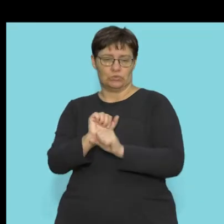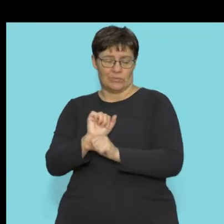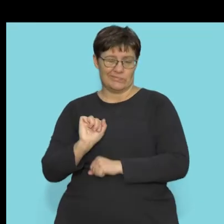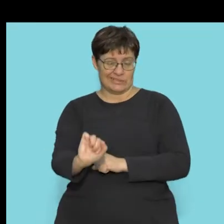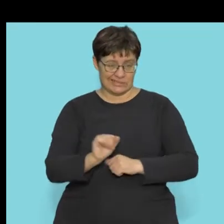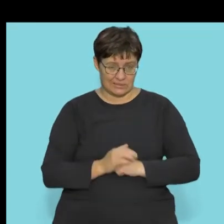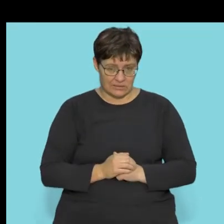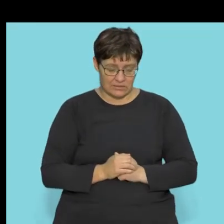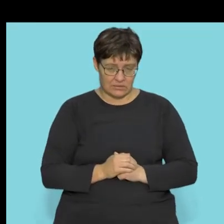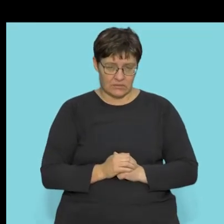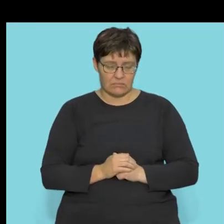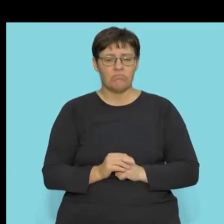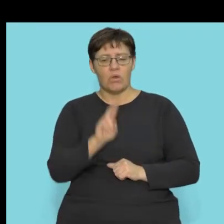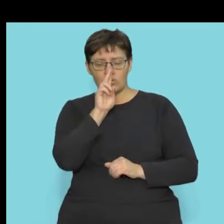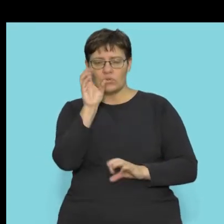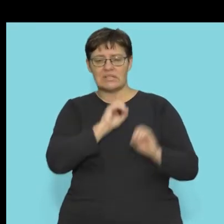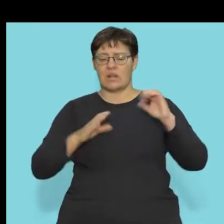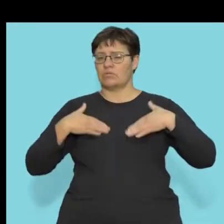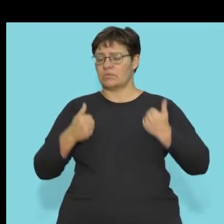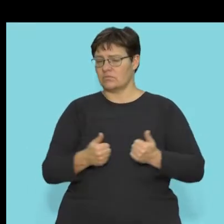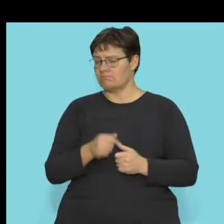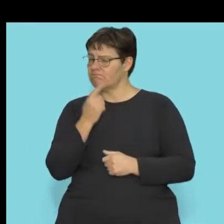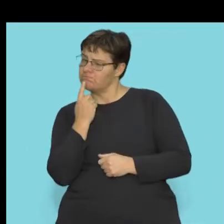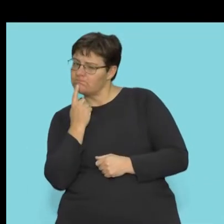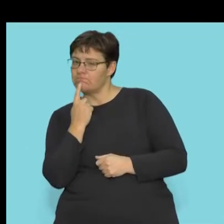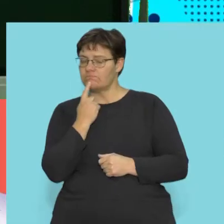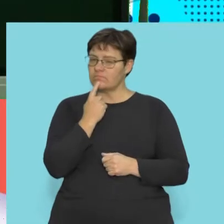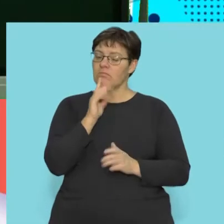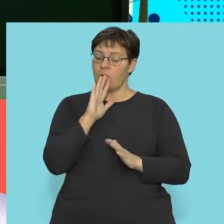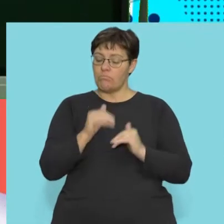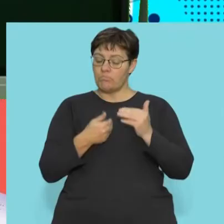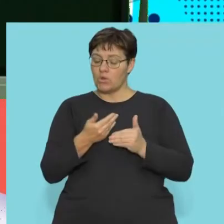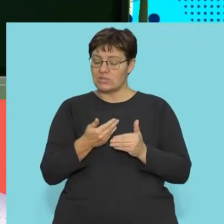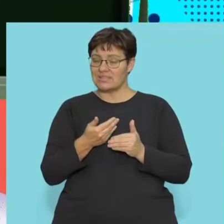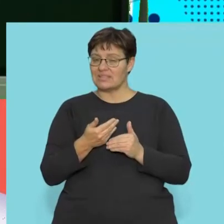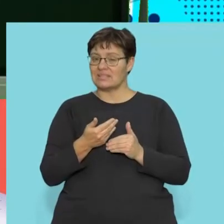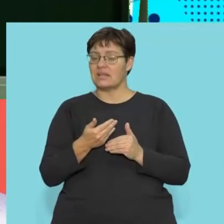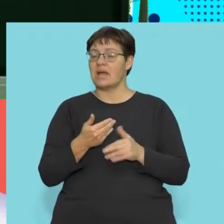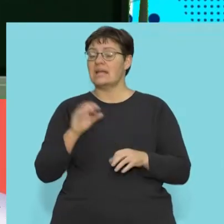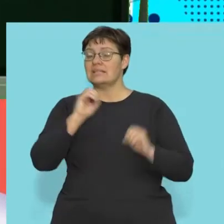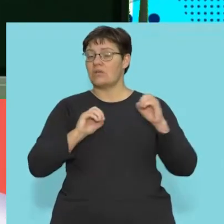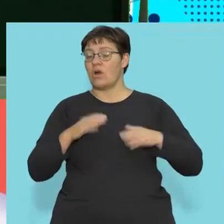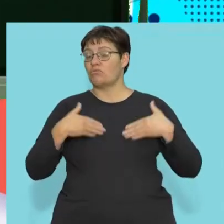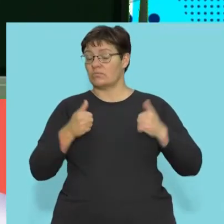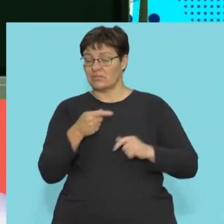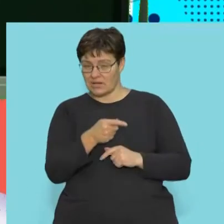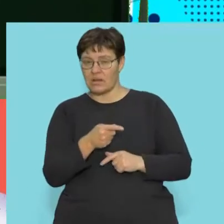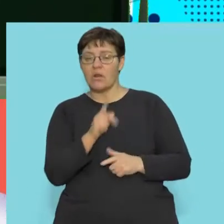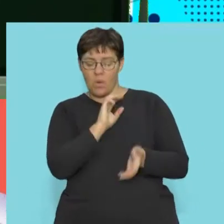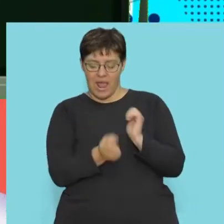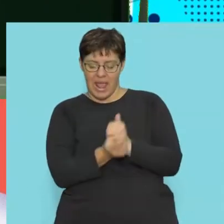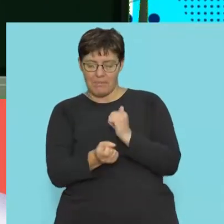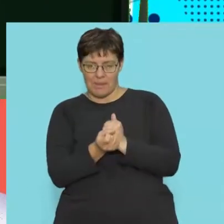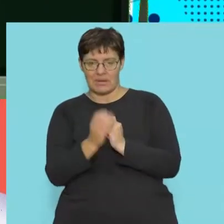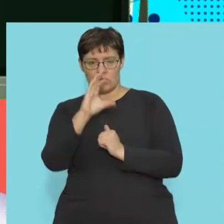required function? And so guys, we've been looking at cellular respiration. So it's a process of cellular respiration that